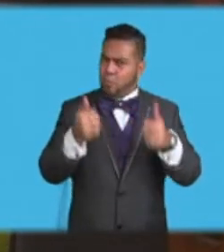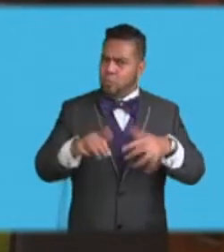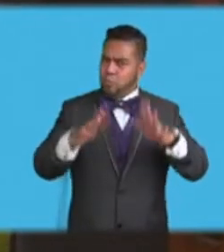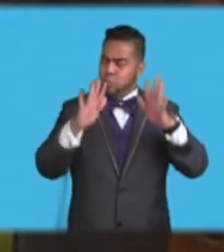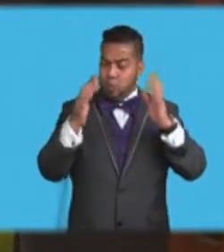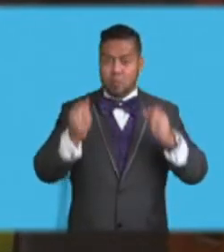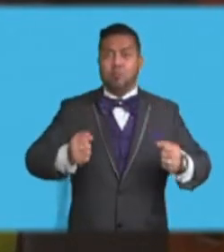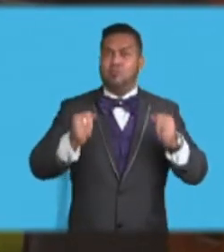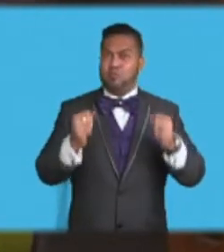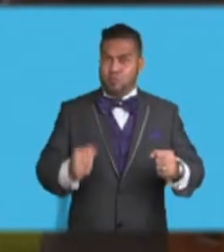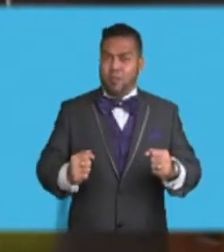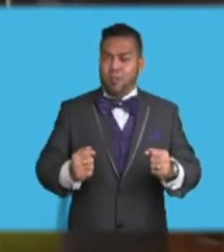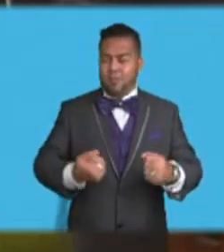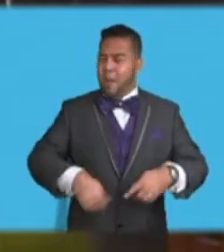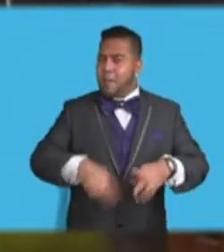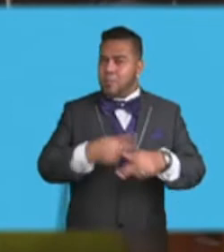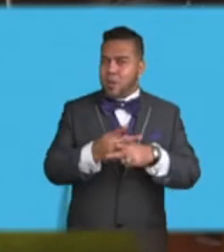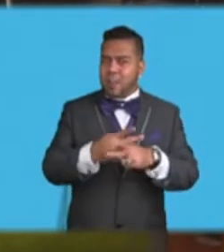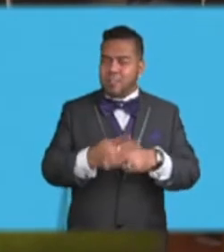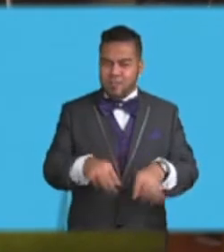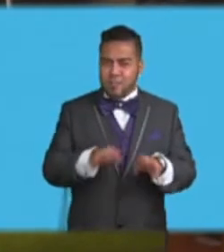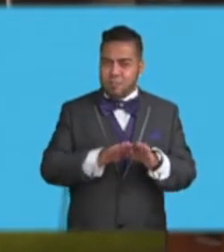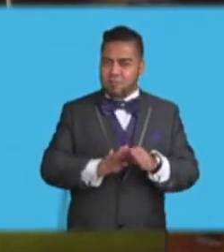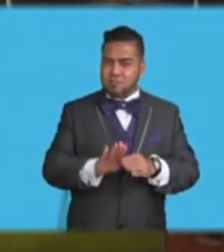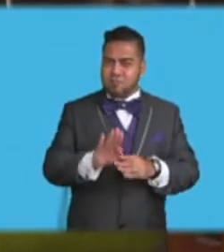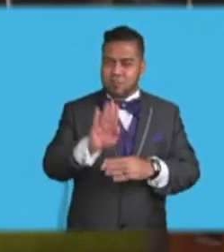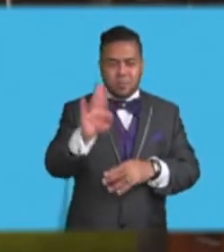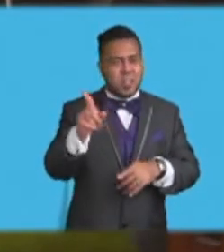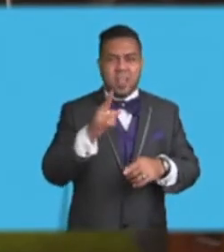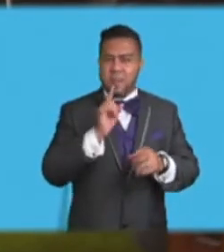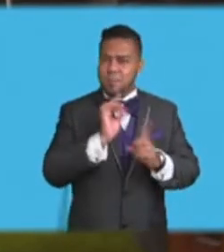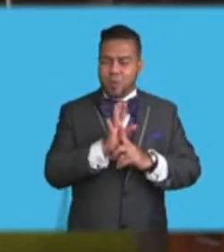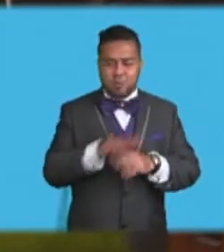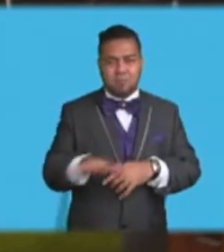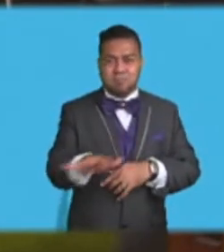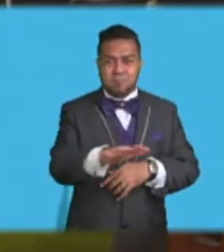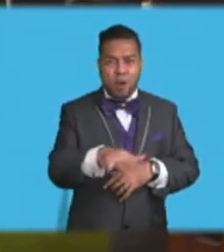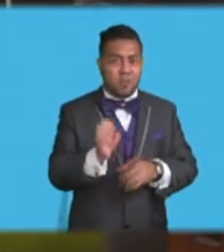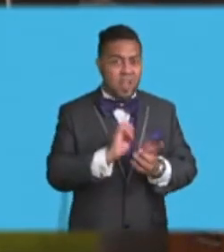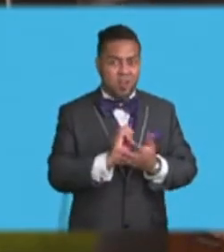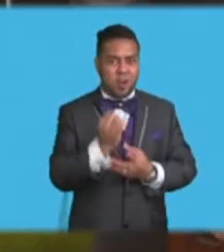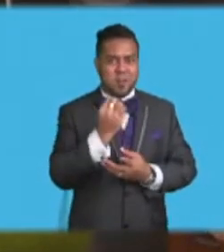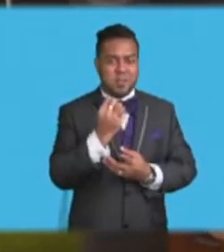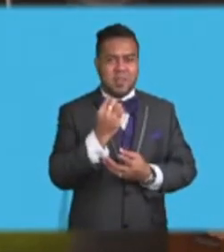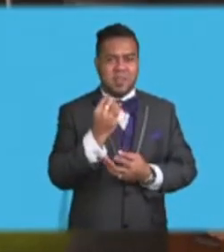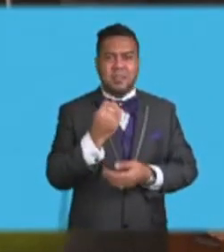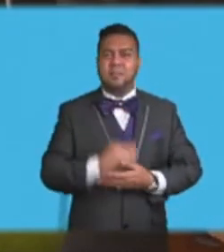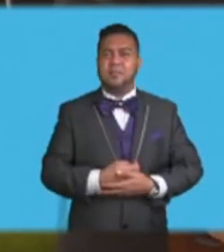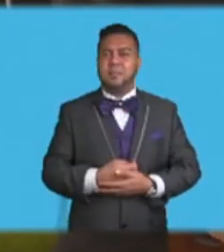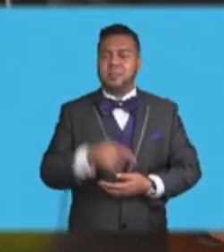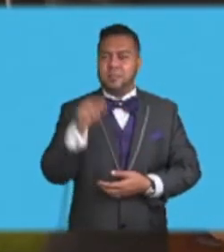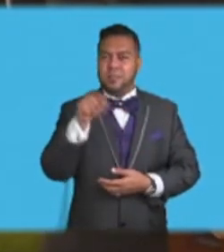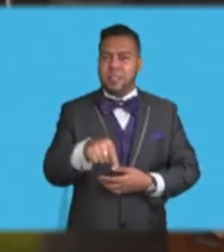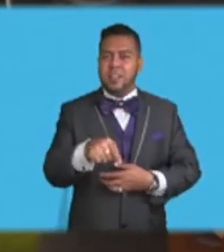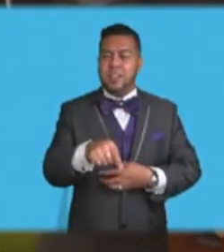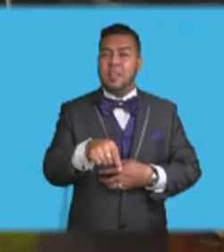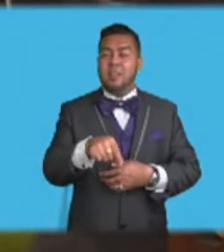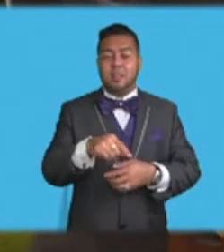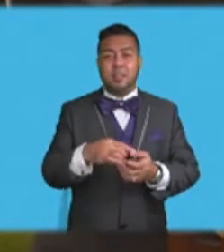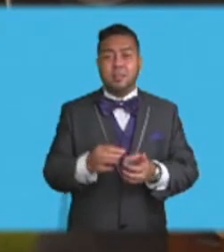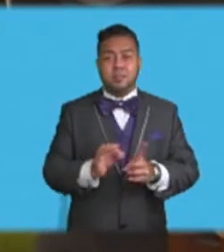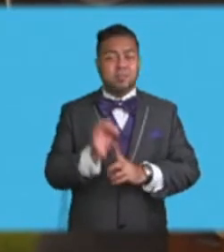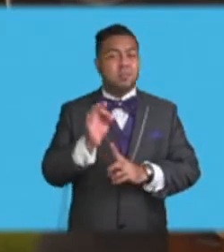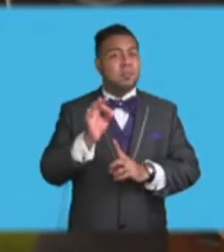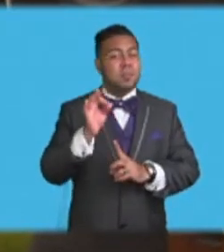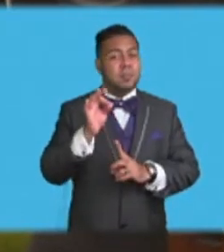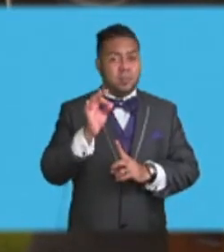improvement in productivity has been noted in the key sectors of the economy. With the upbeat performance and modernization of the Fijian economy, we've